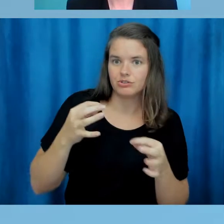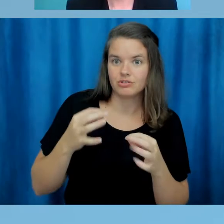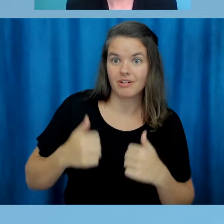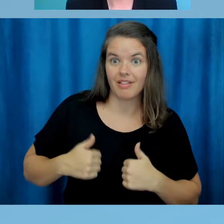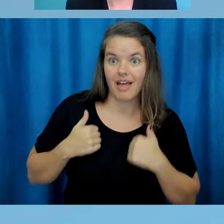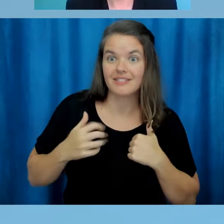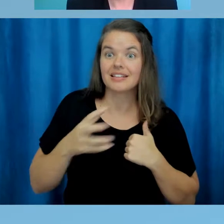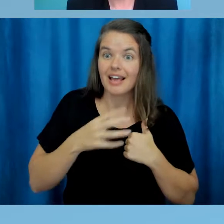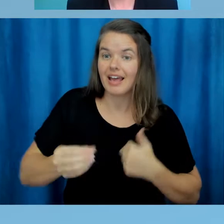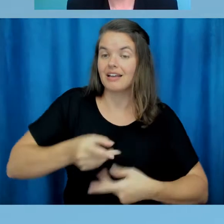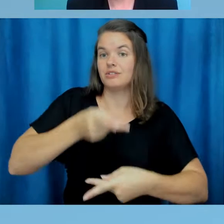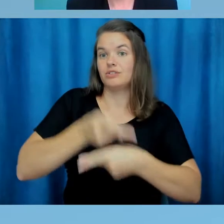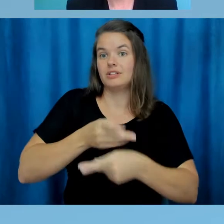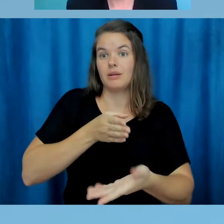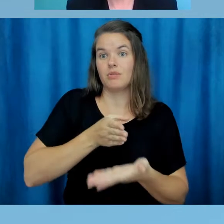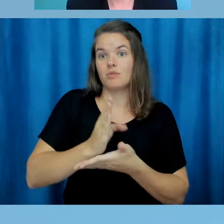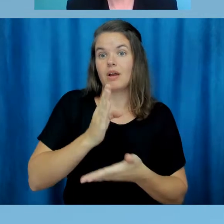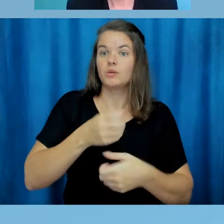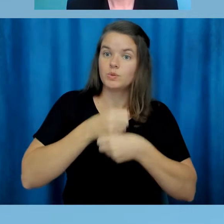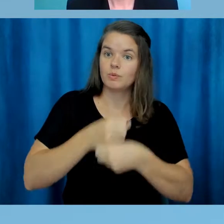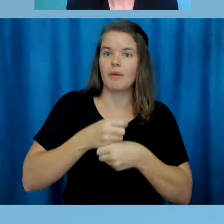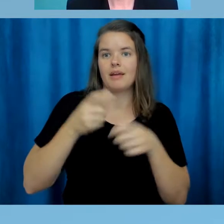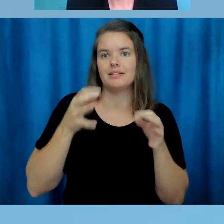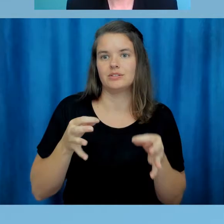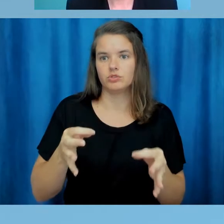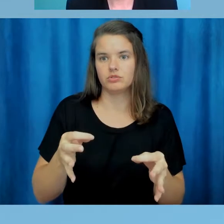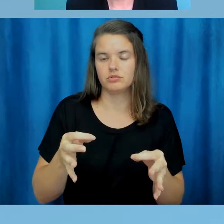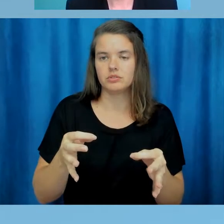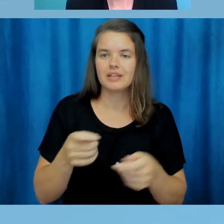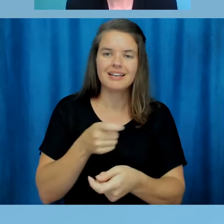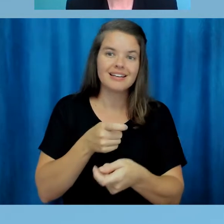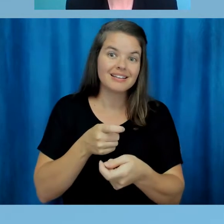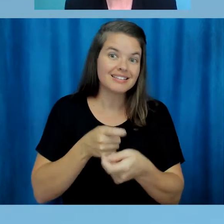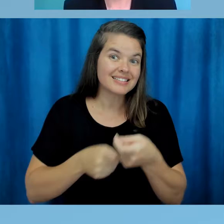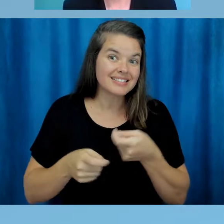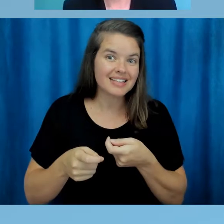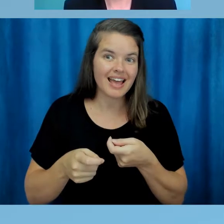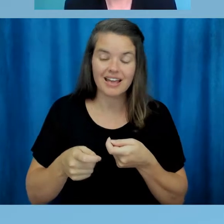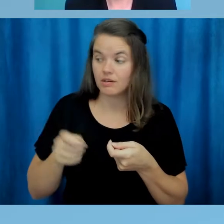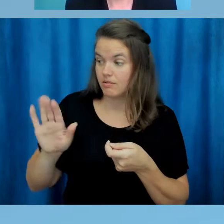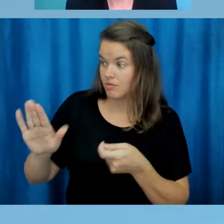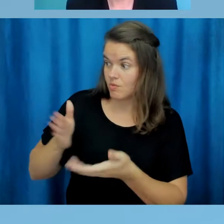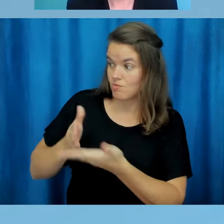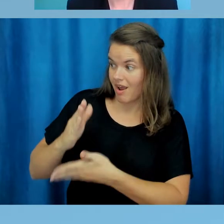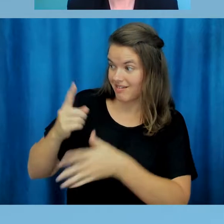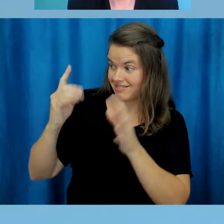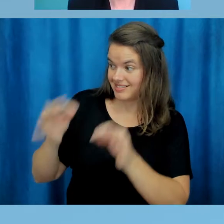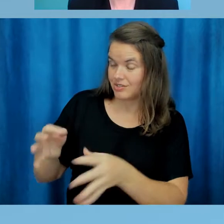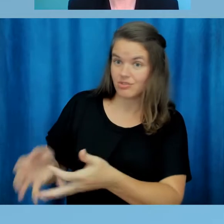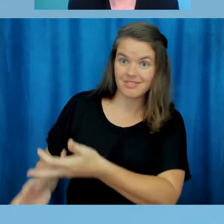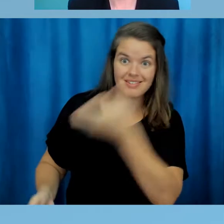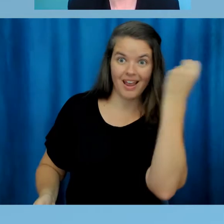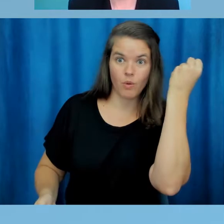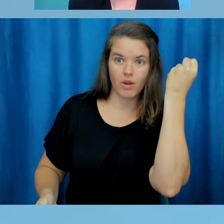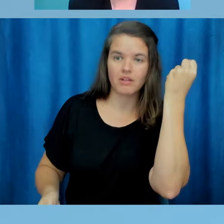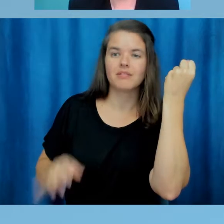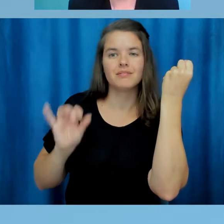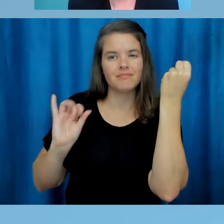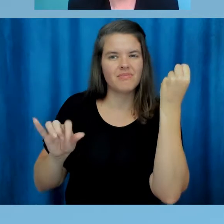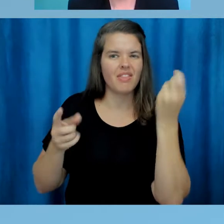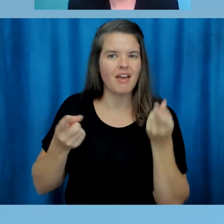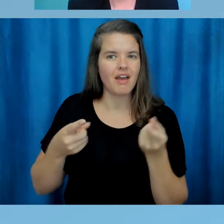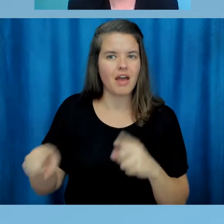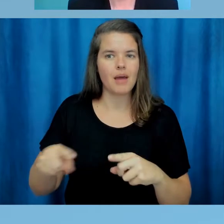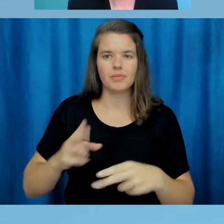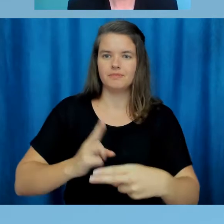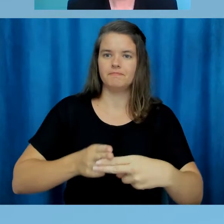also retain the right to make decisions instead of taking away their right to make decisions, which is what happens